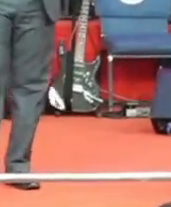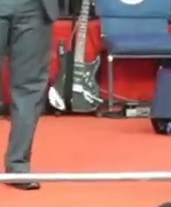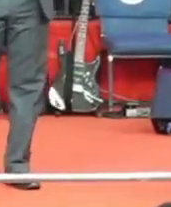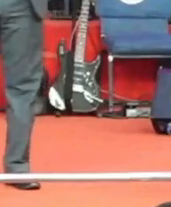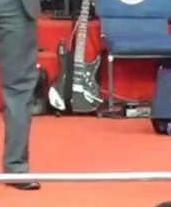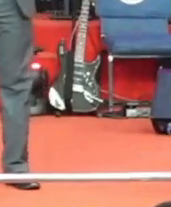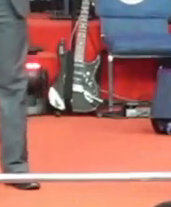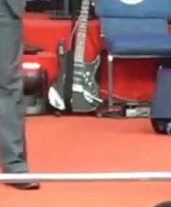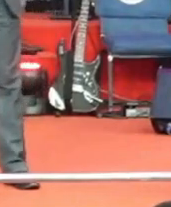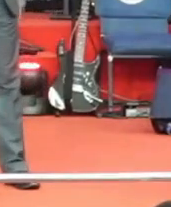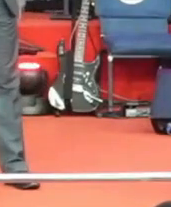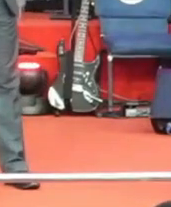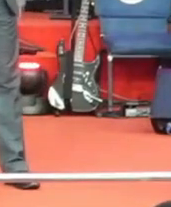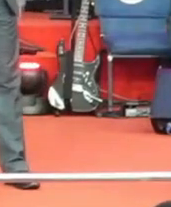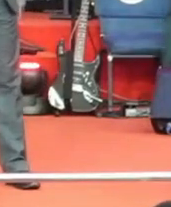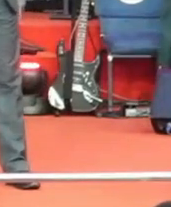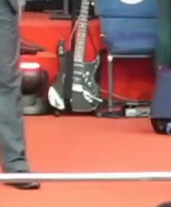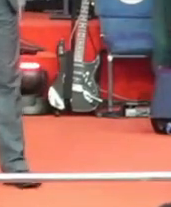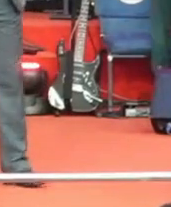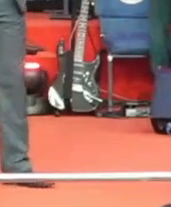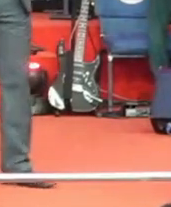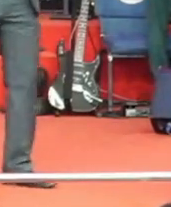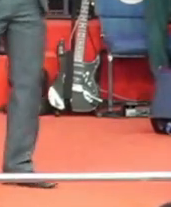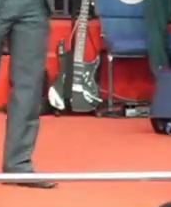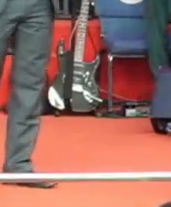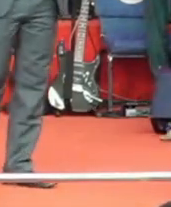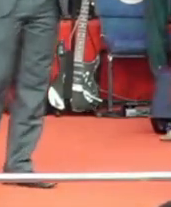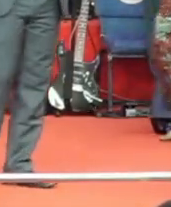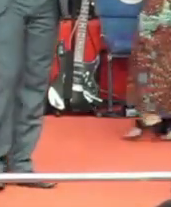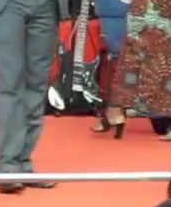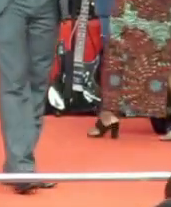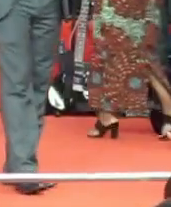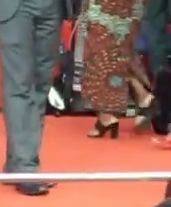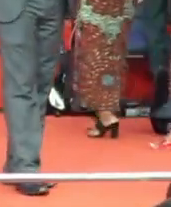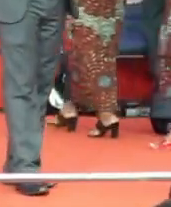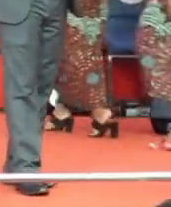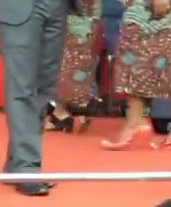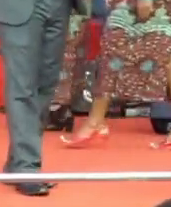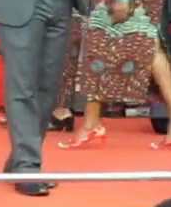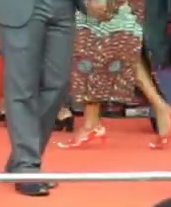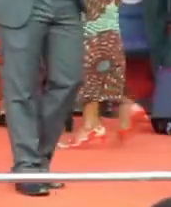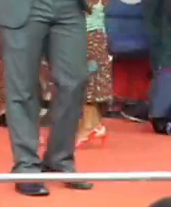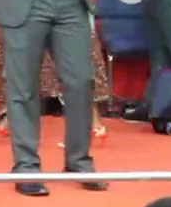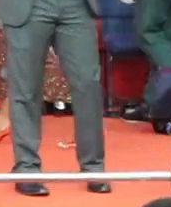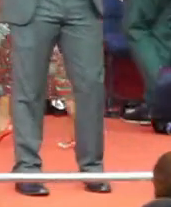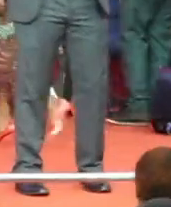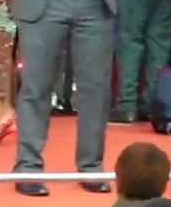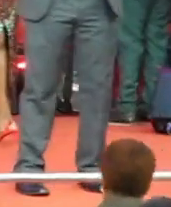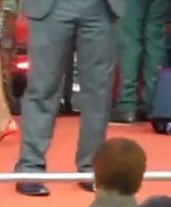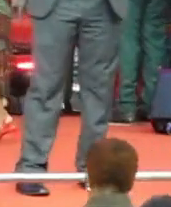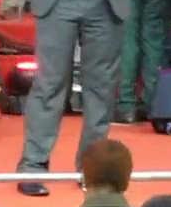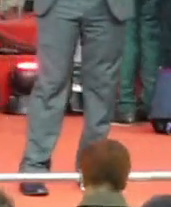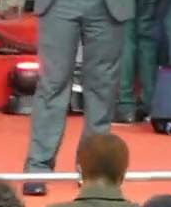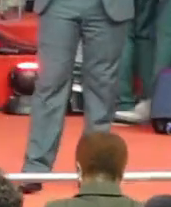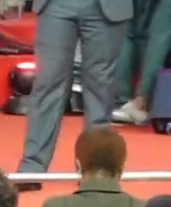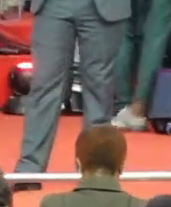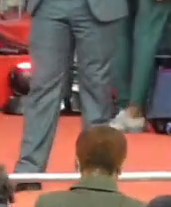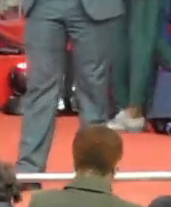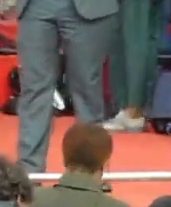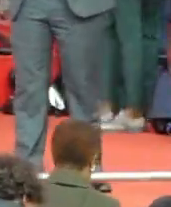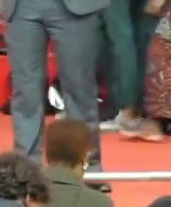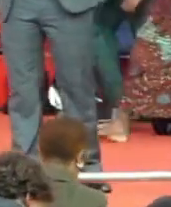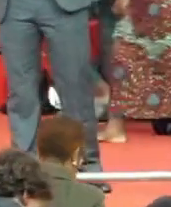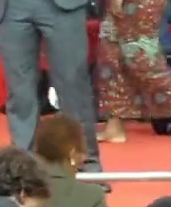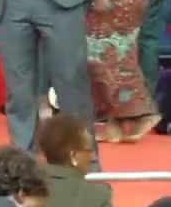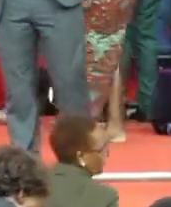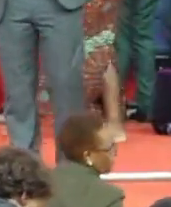But today, as we spoke, the Lord has been able to illuminate his word.